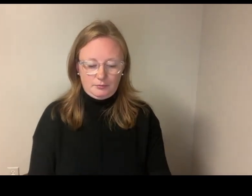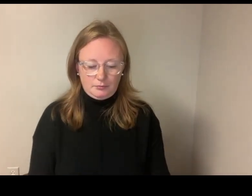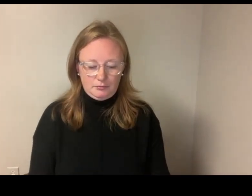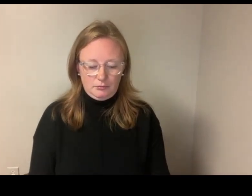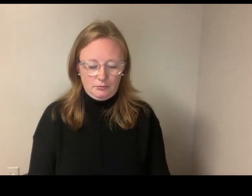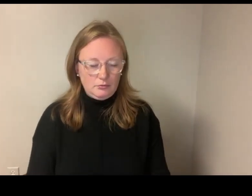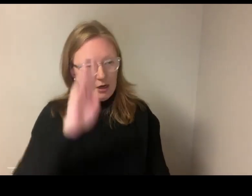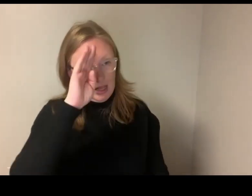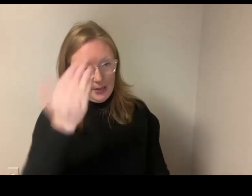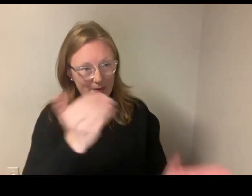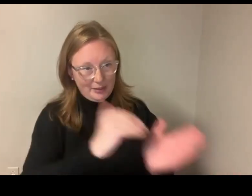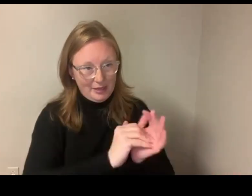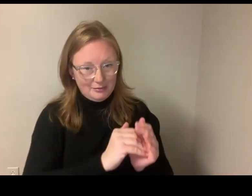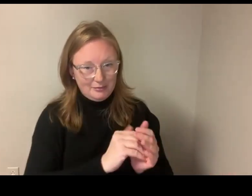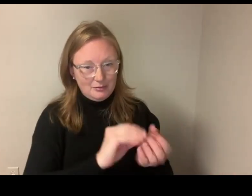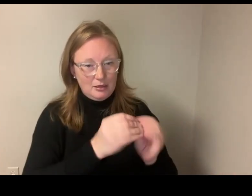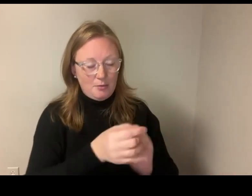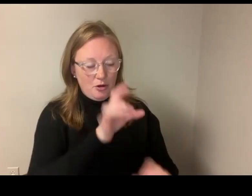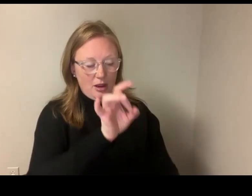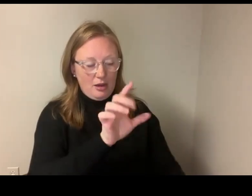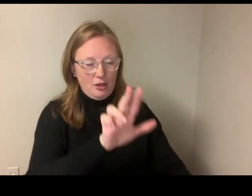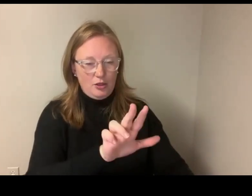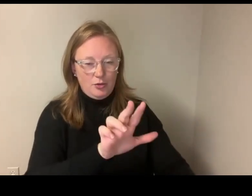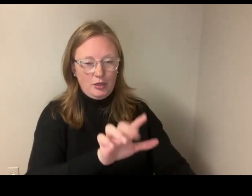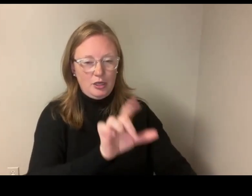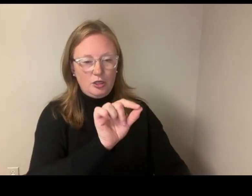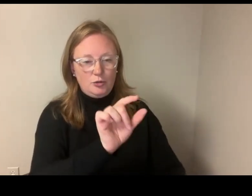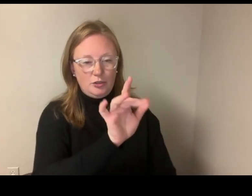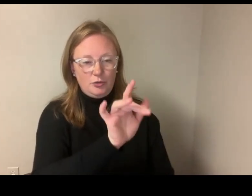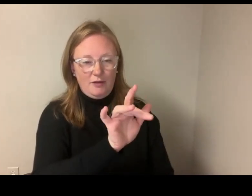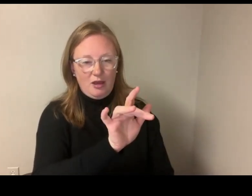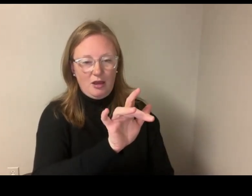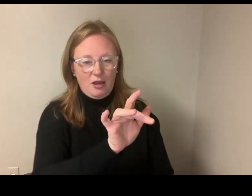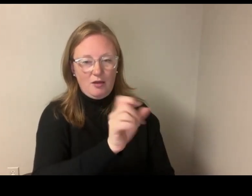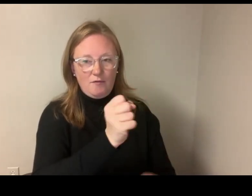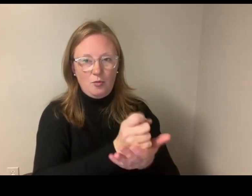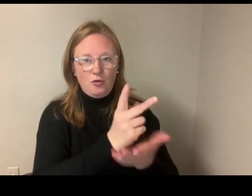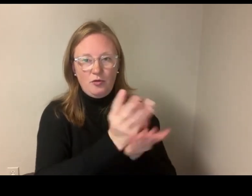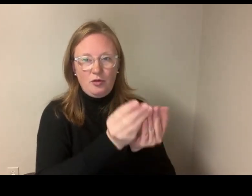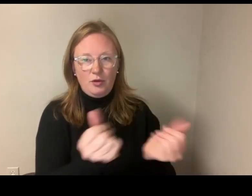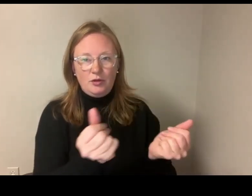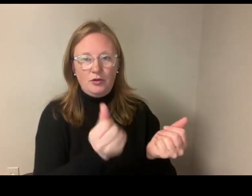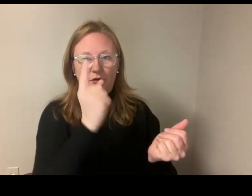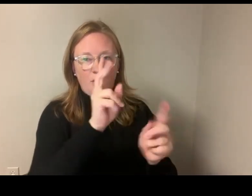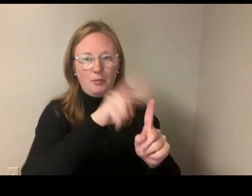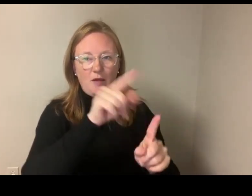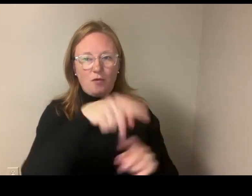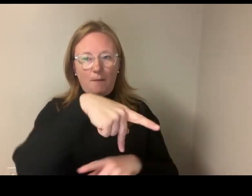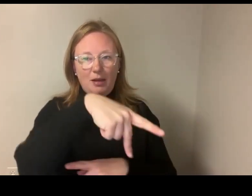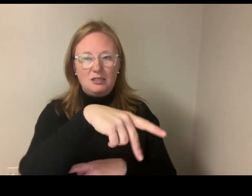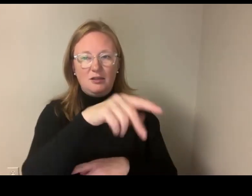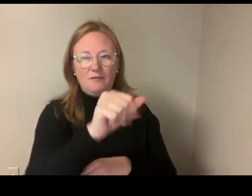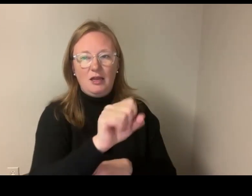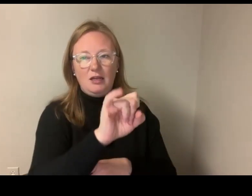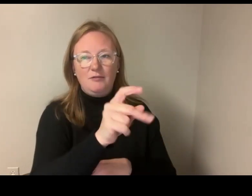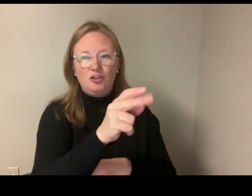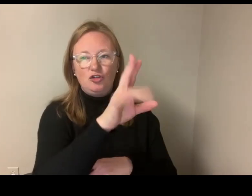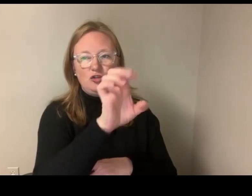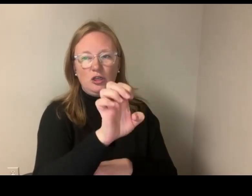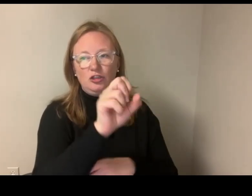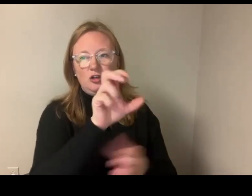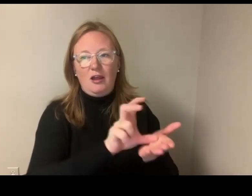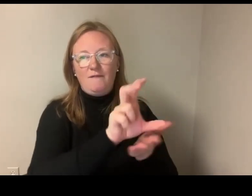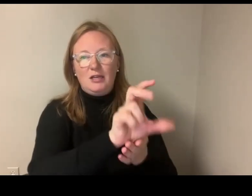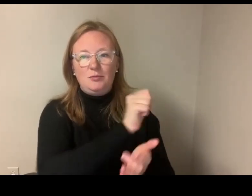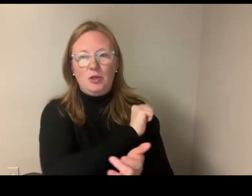Hello again. Resolution number 83 of 2025, approving the resolution to apply for the Pennsylvania Infrastructure